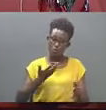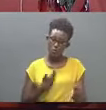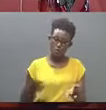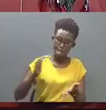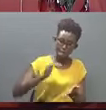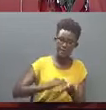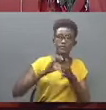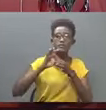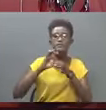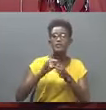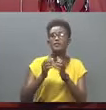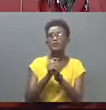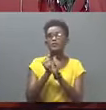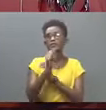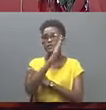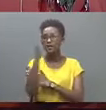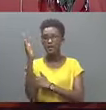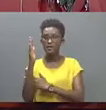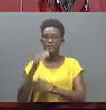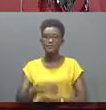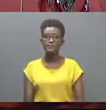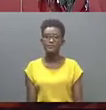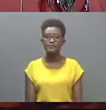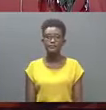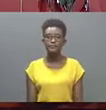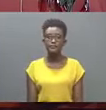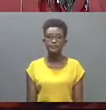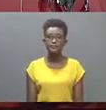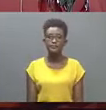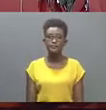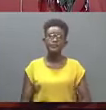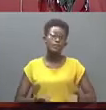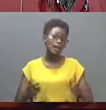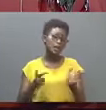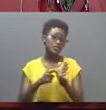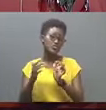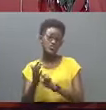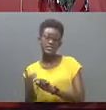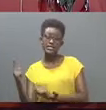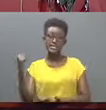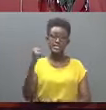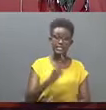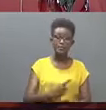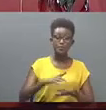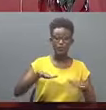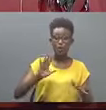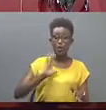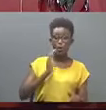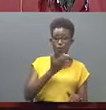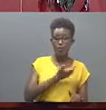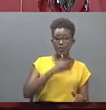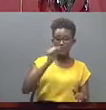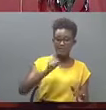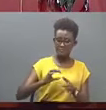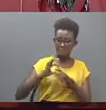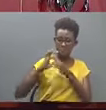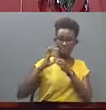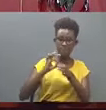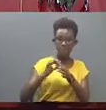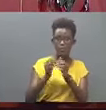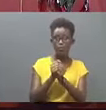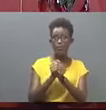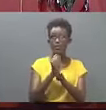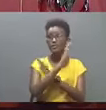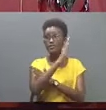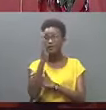relationship. Yesu yaje kugira ngo twongere gusubirana ubwo busabane. Jesus came that we may be reconciled to our God